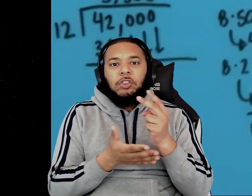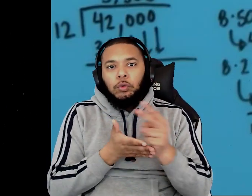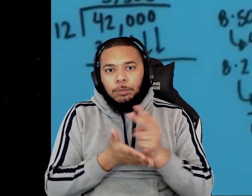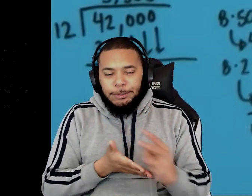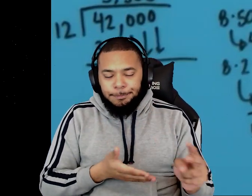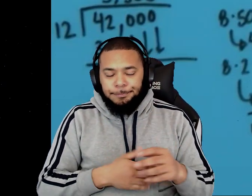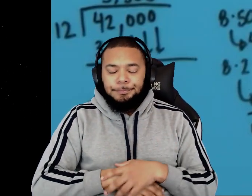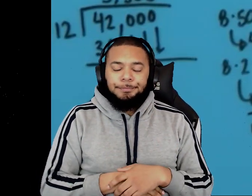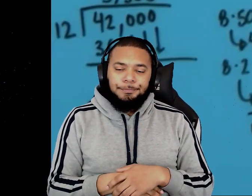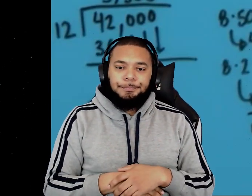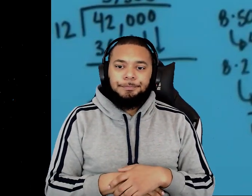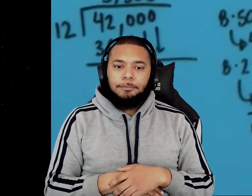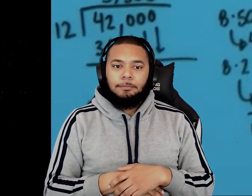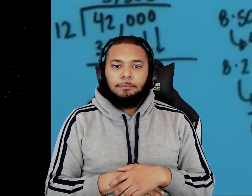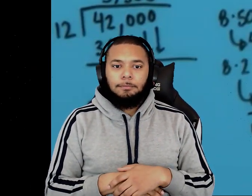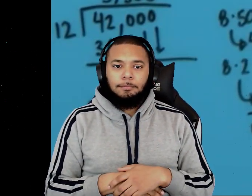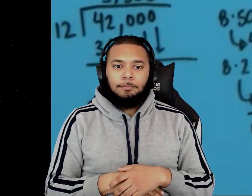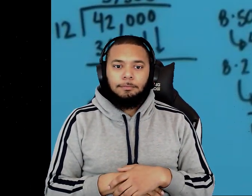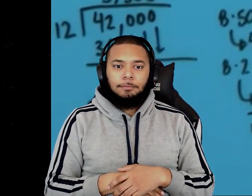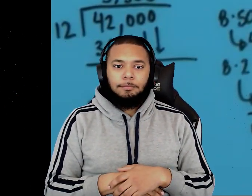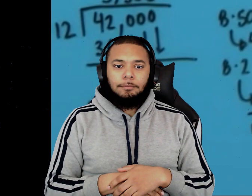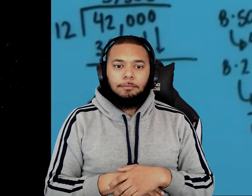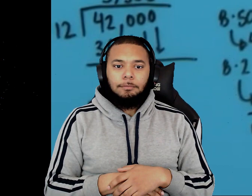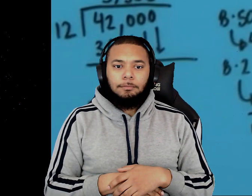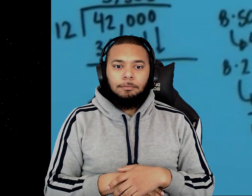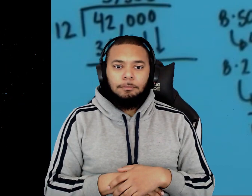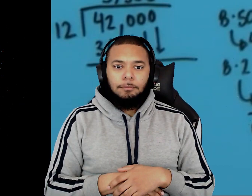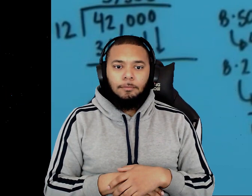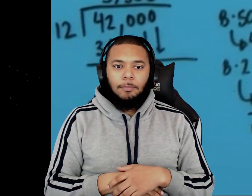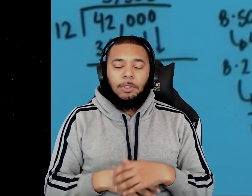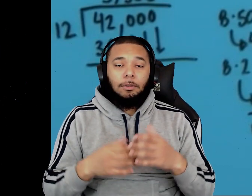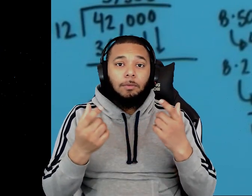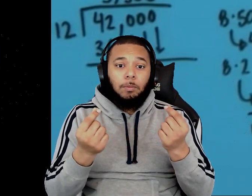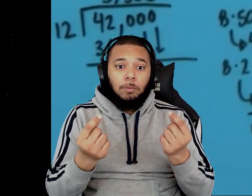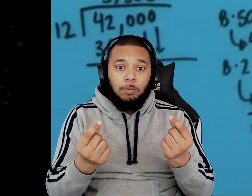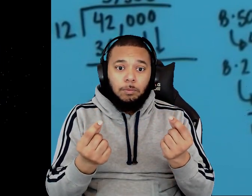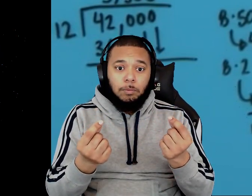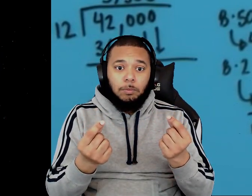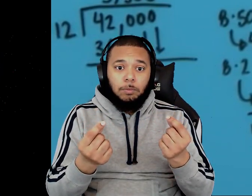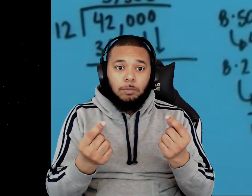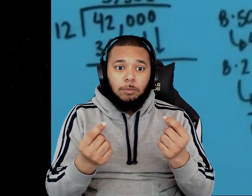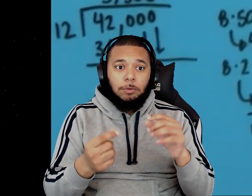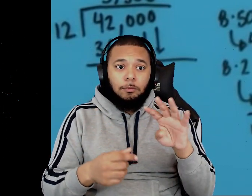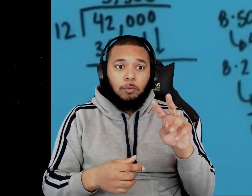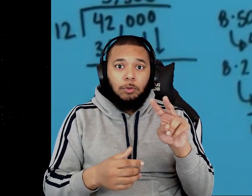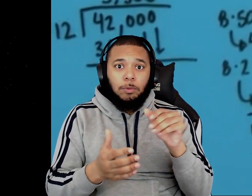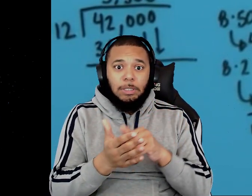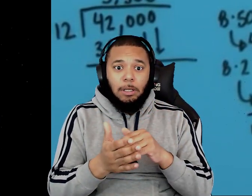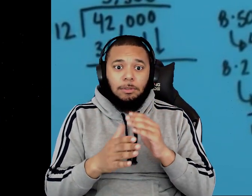So what we're going to do is divide this by 26.